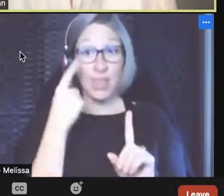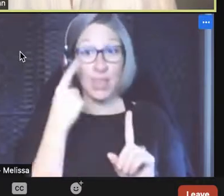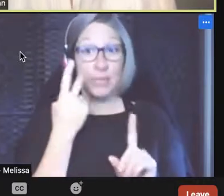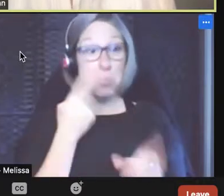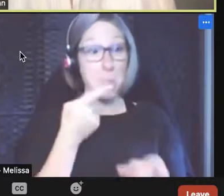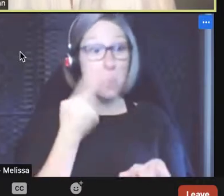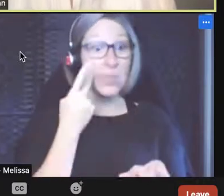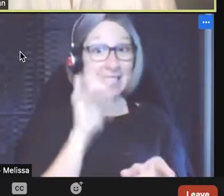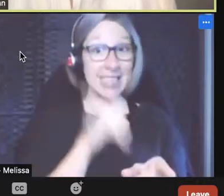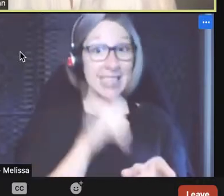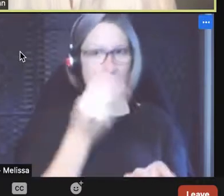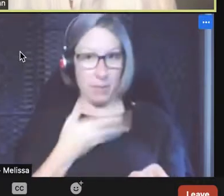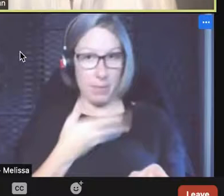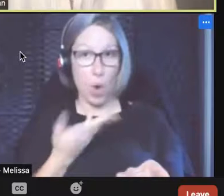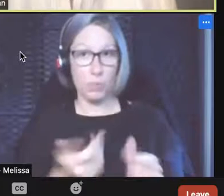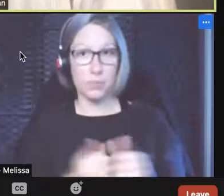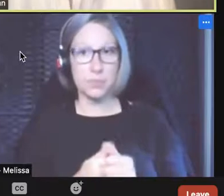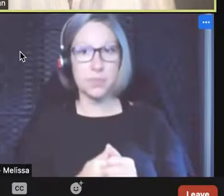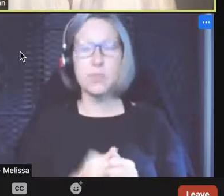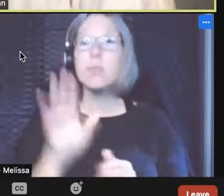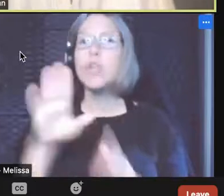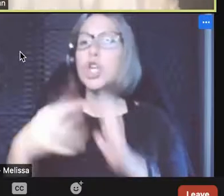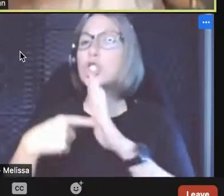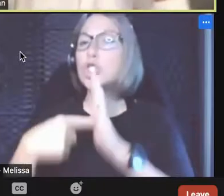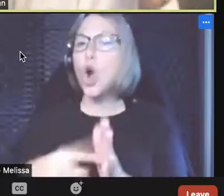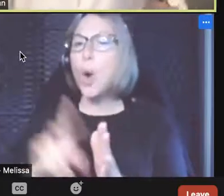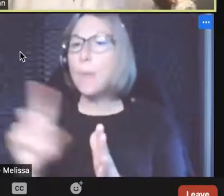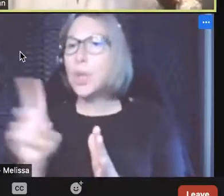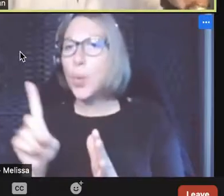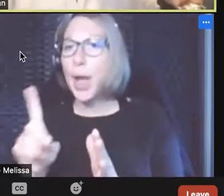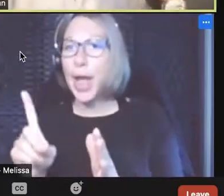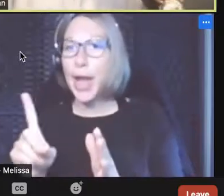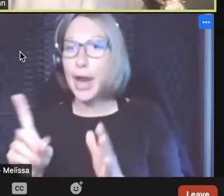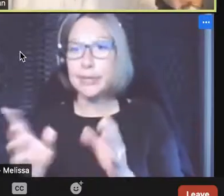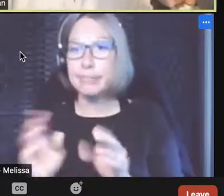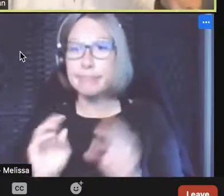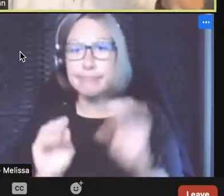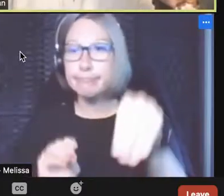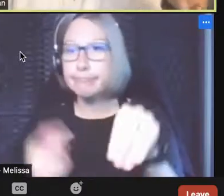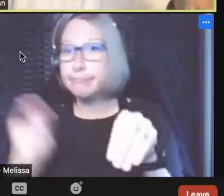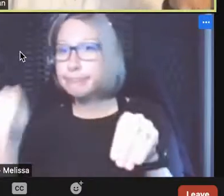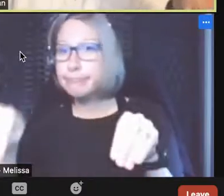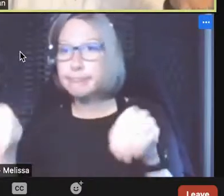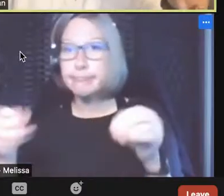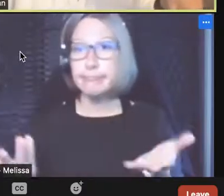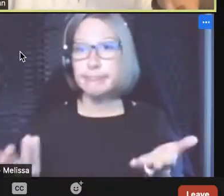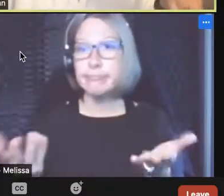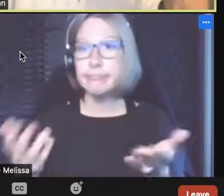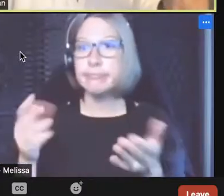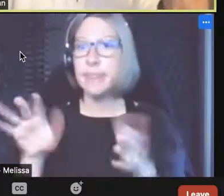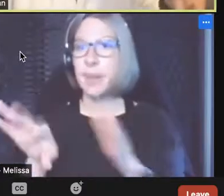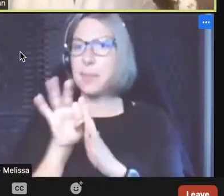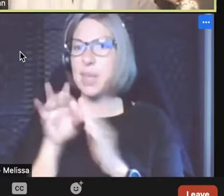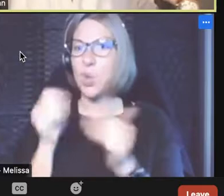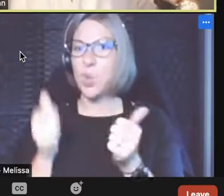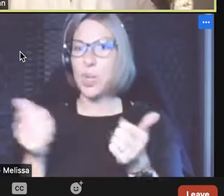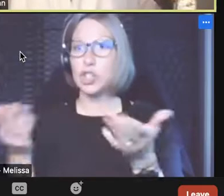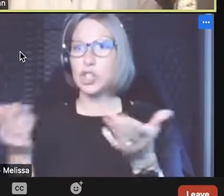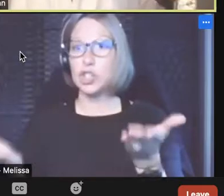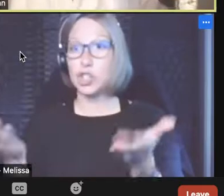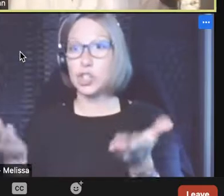know. You can do show me where this goes, and you put it with, they can pick the thing that's most like it.